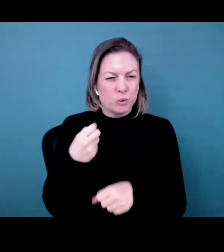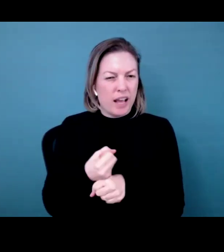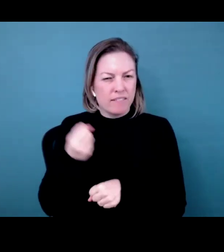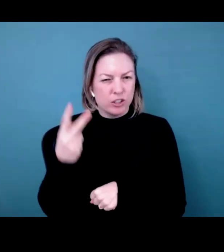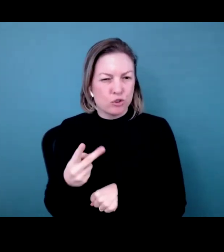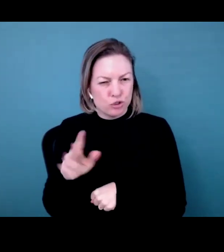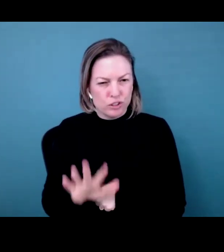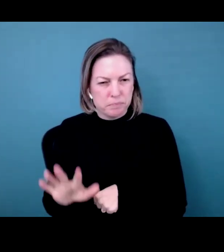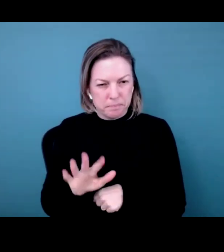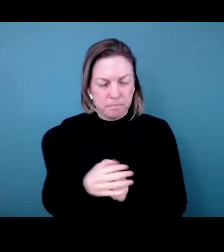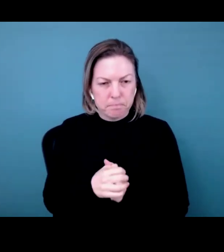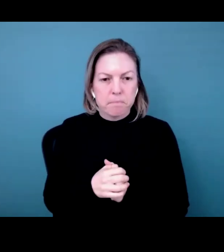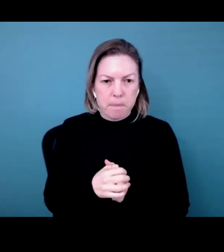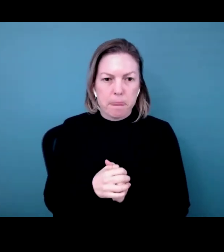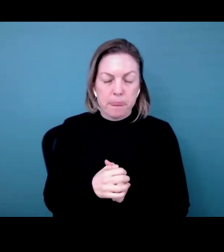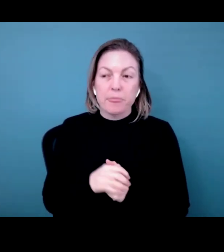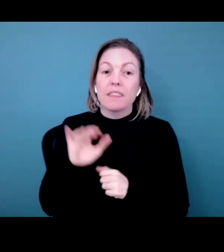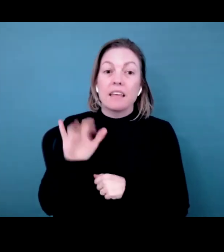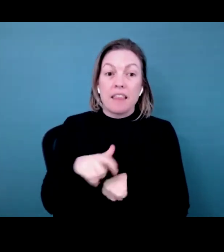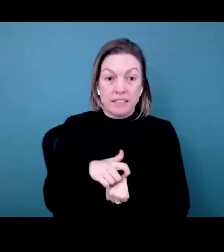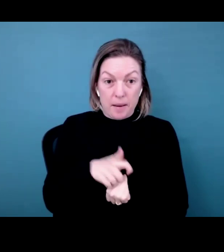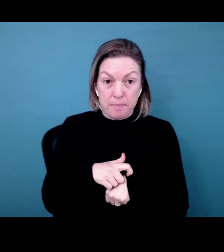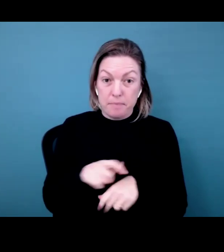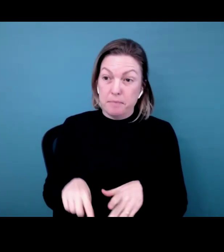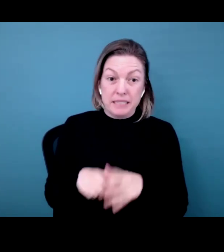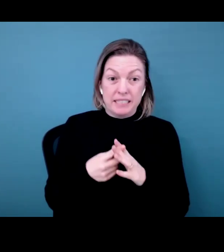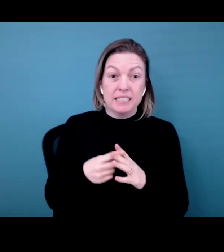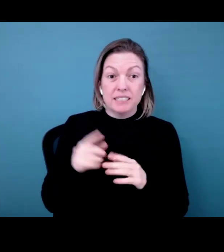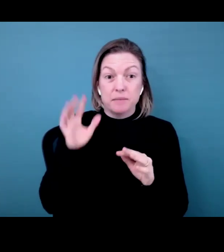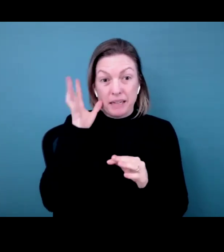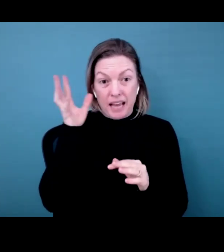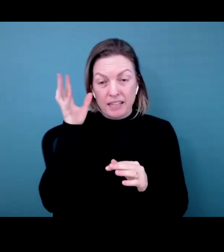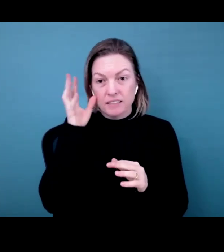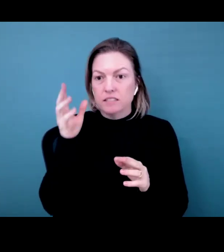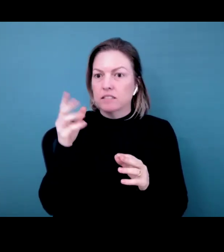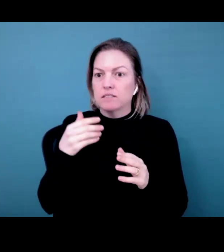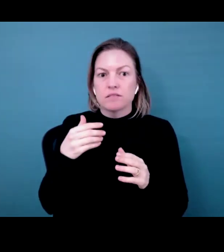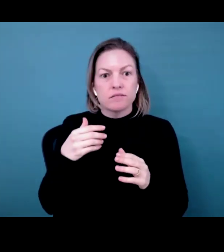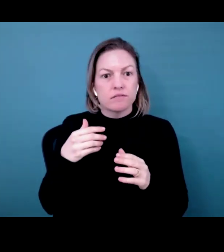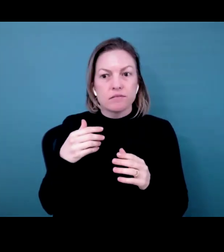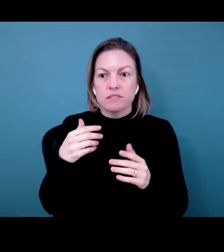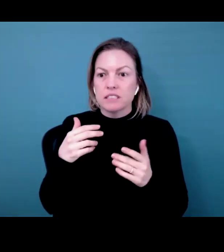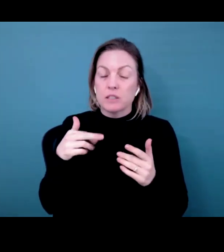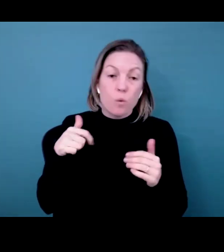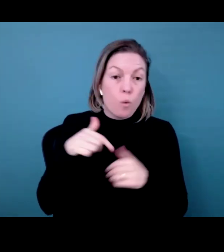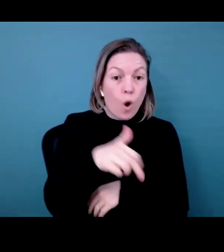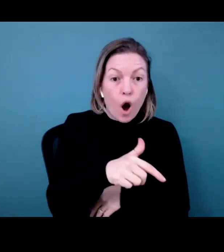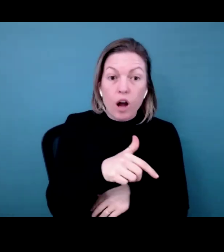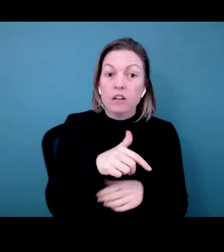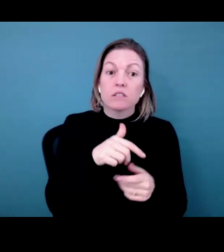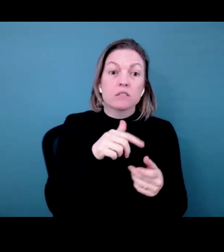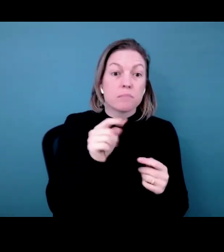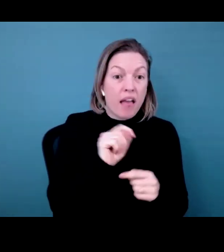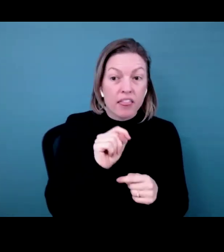2.5 years. And during that period, at the beginning of that period, my dad was ambulatory. He could walk into the bathroom, he could walk into